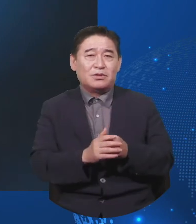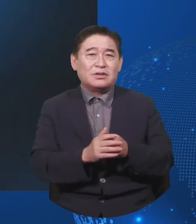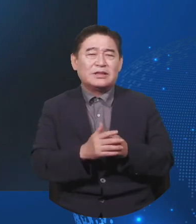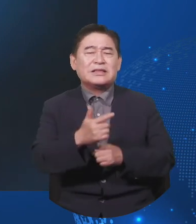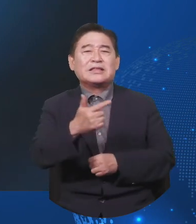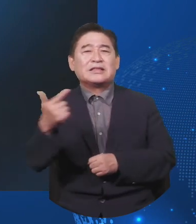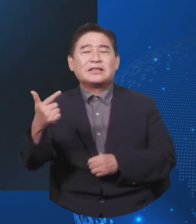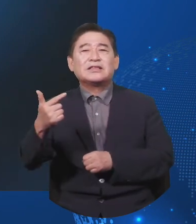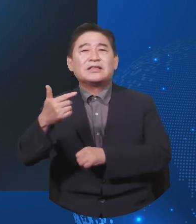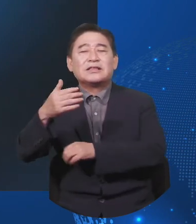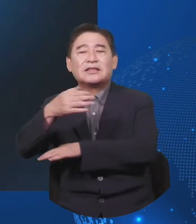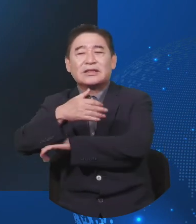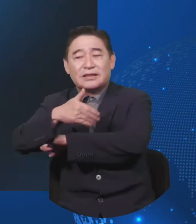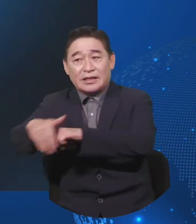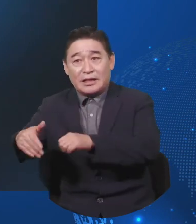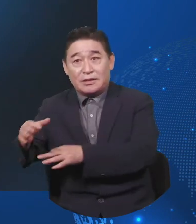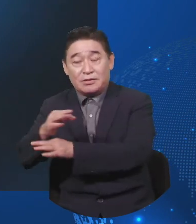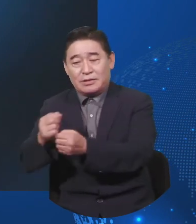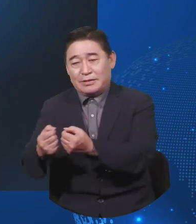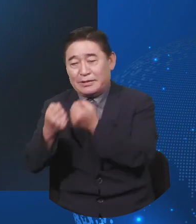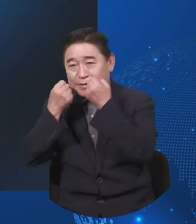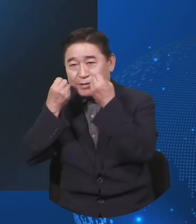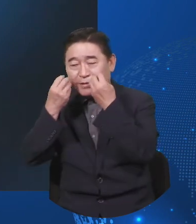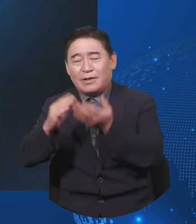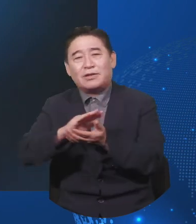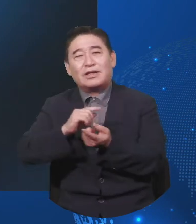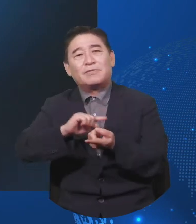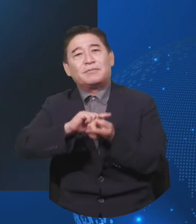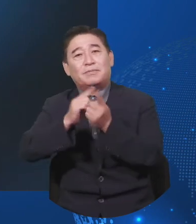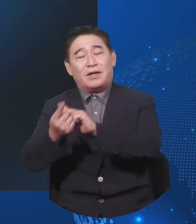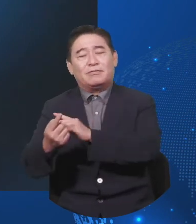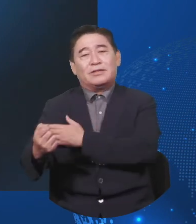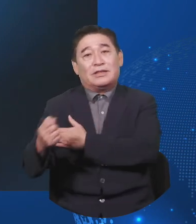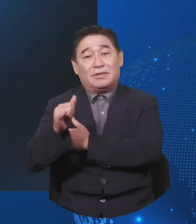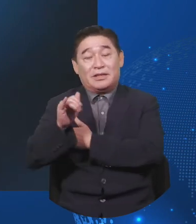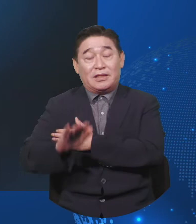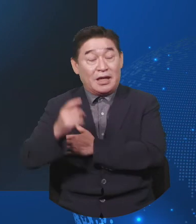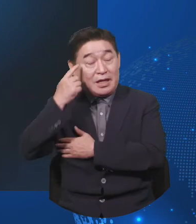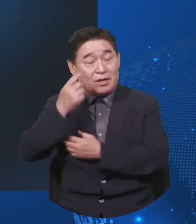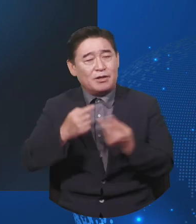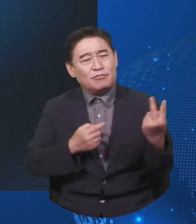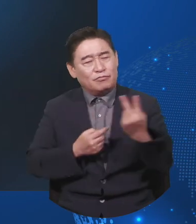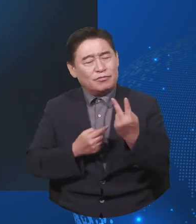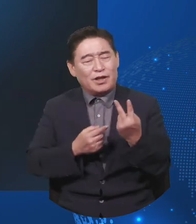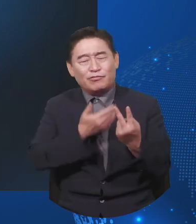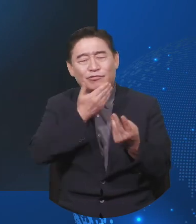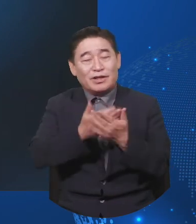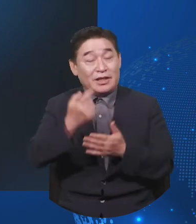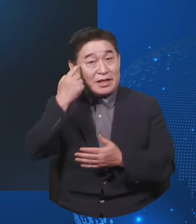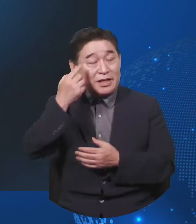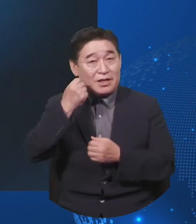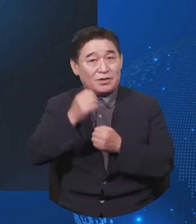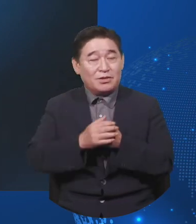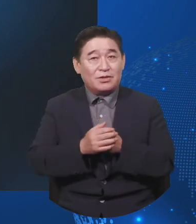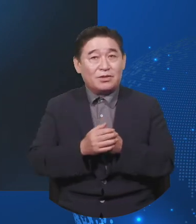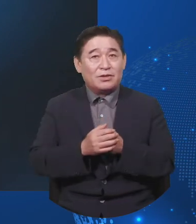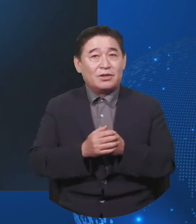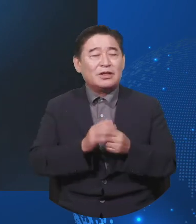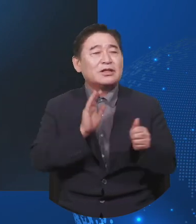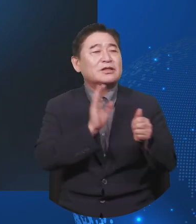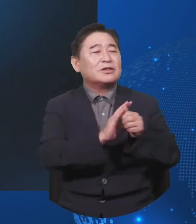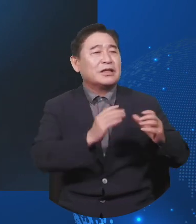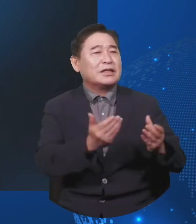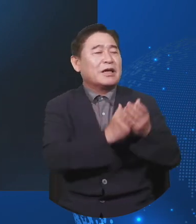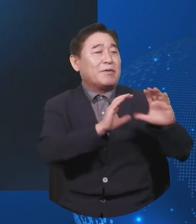schemes and programs. So both are necessary. And how to make South-South cooperation